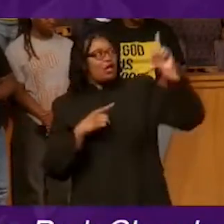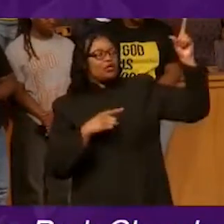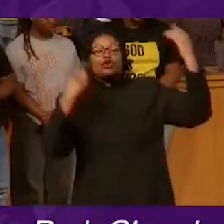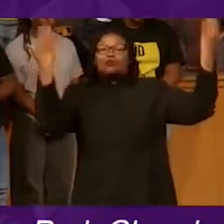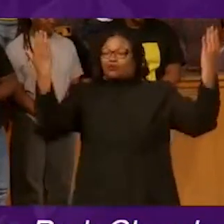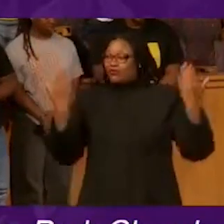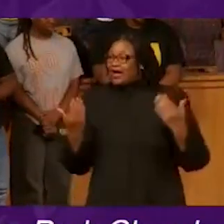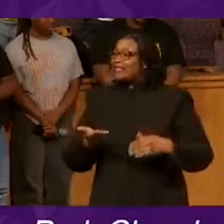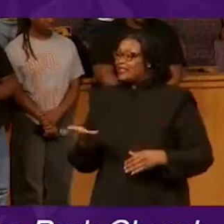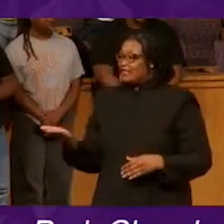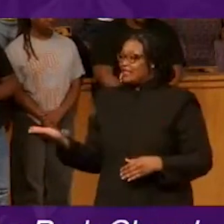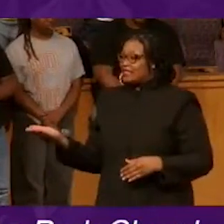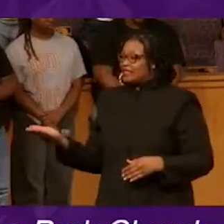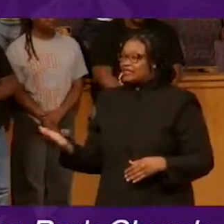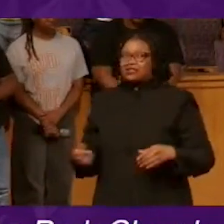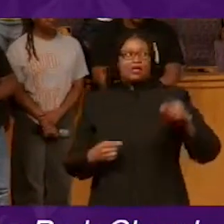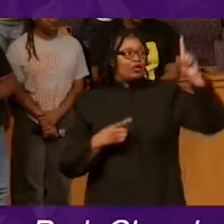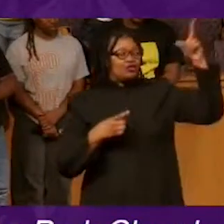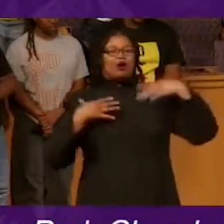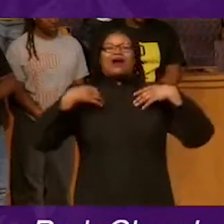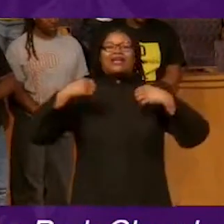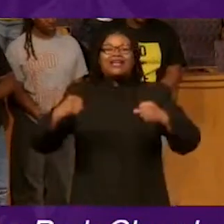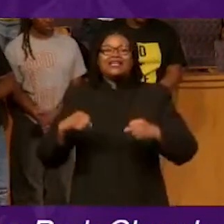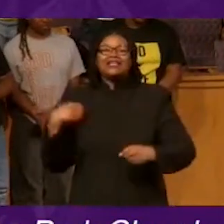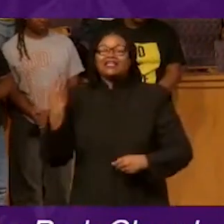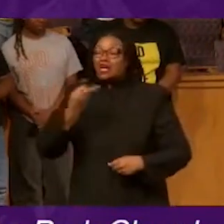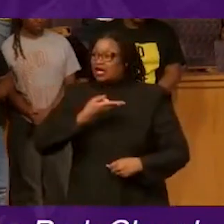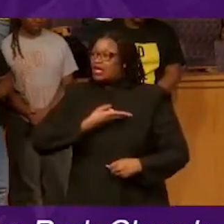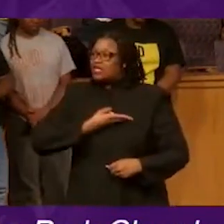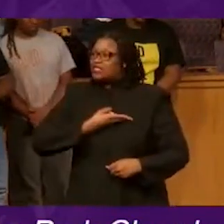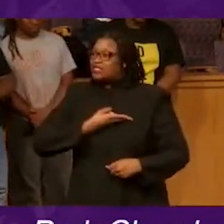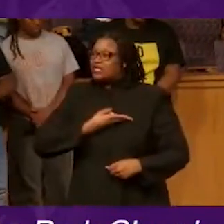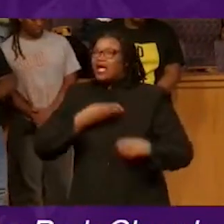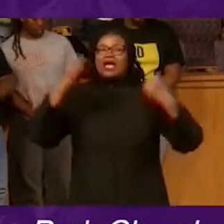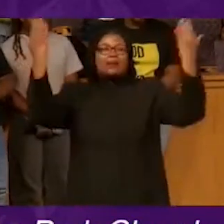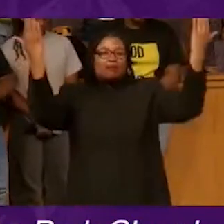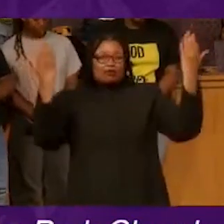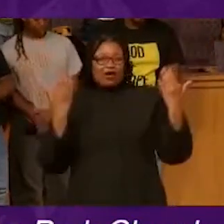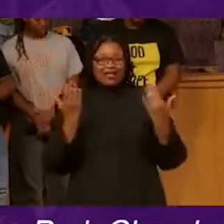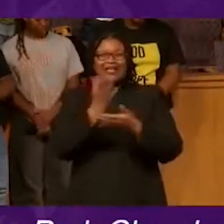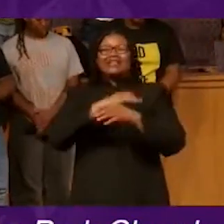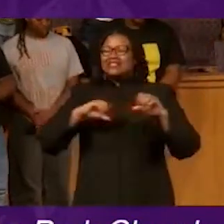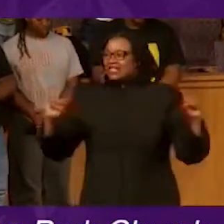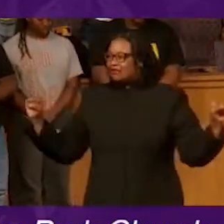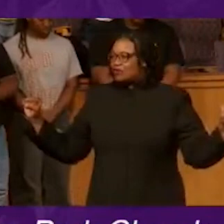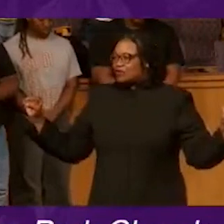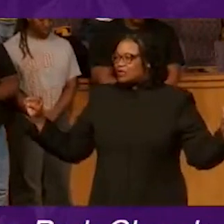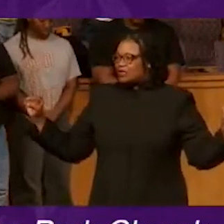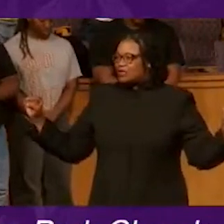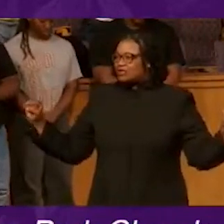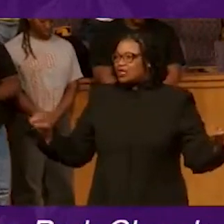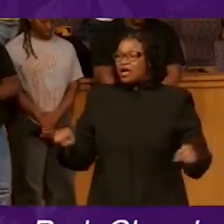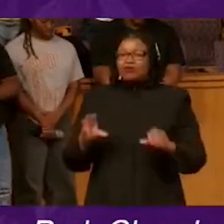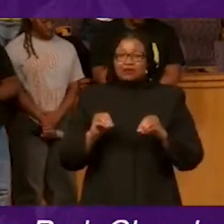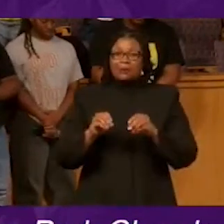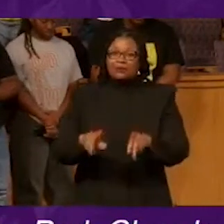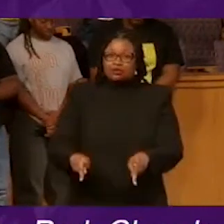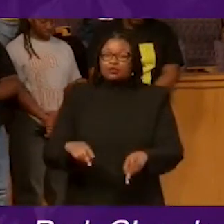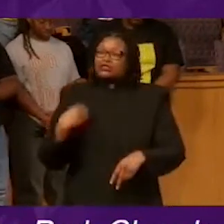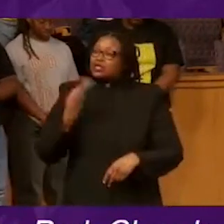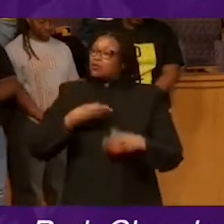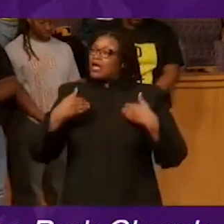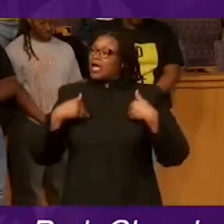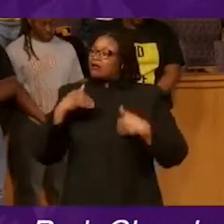providing things. You're healing us. And you're providing deliverance. For the chance that we have to be in